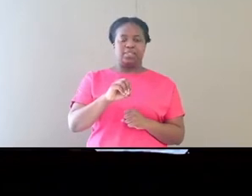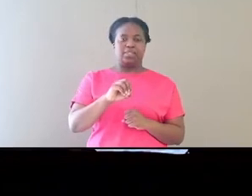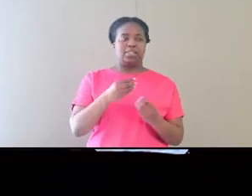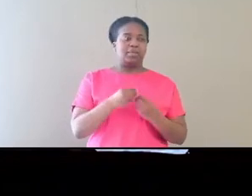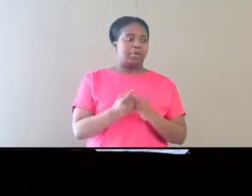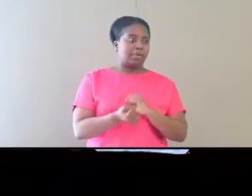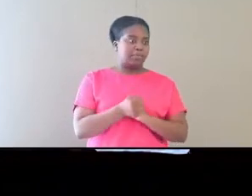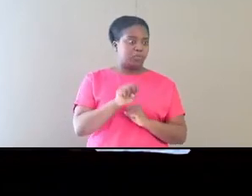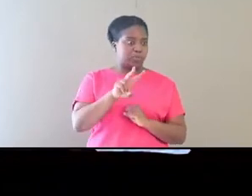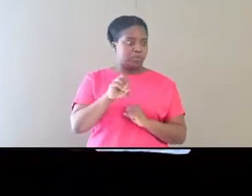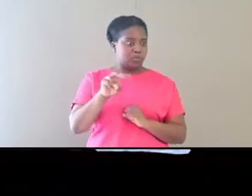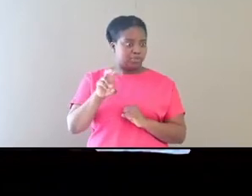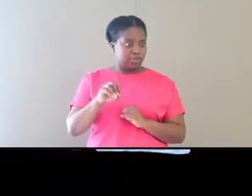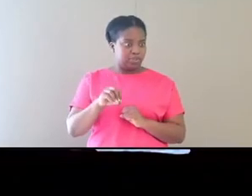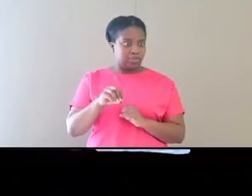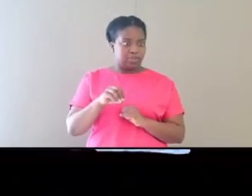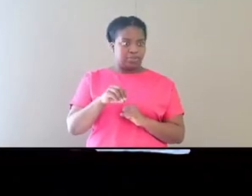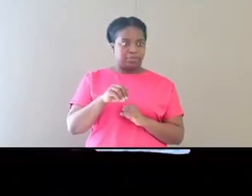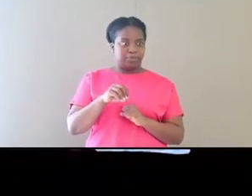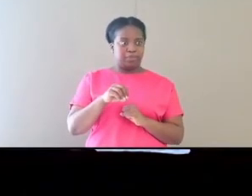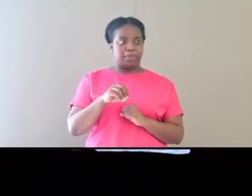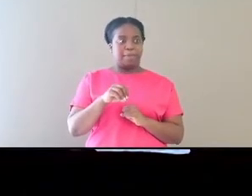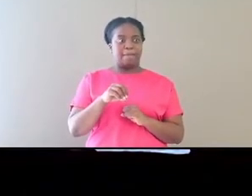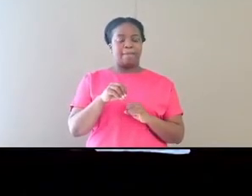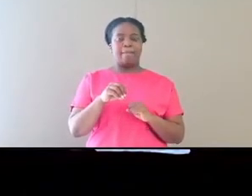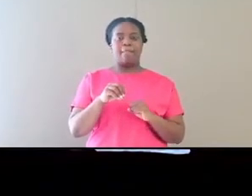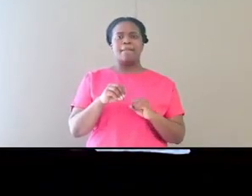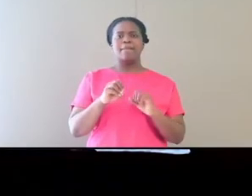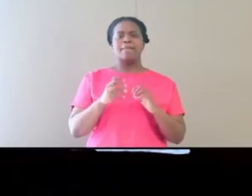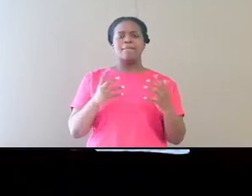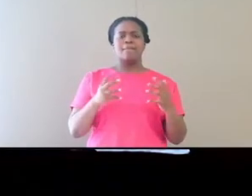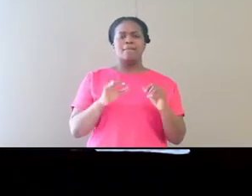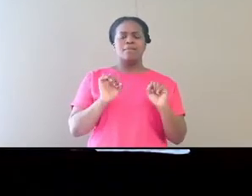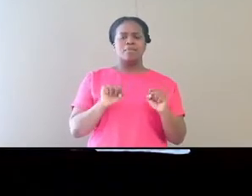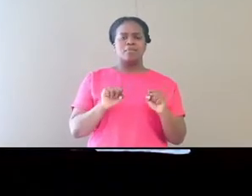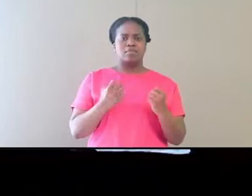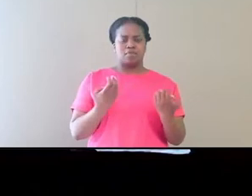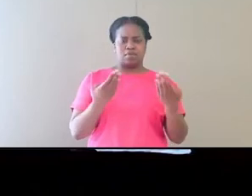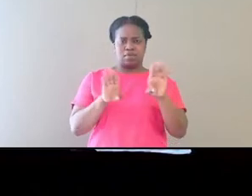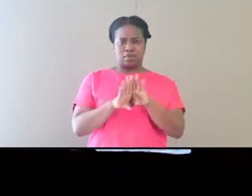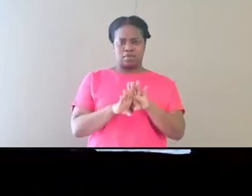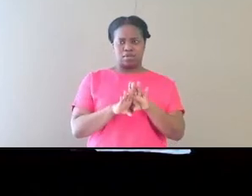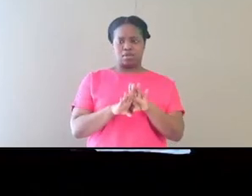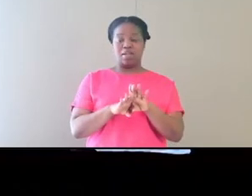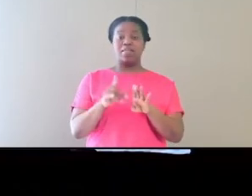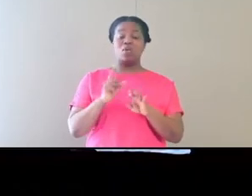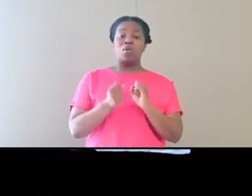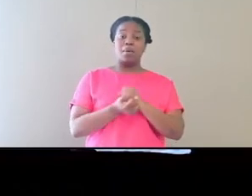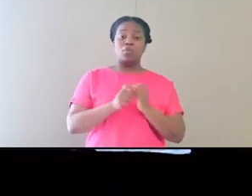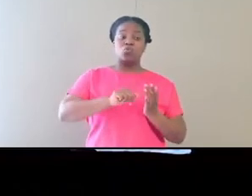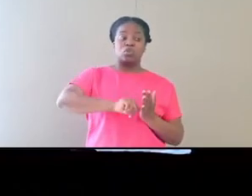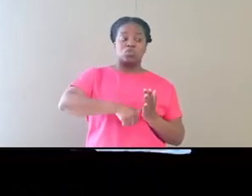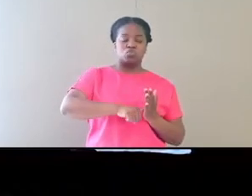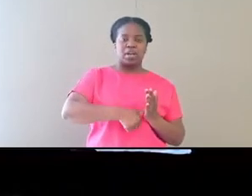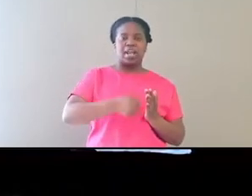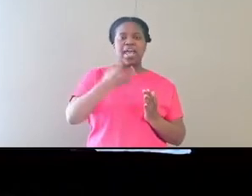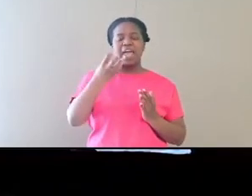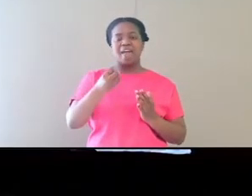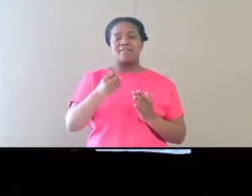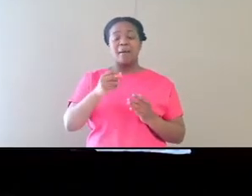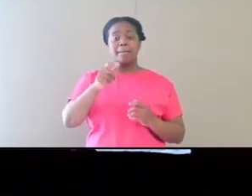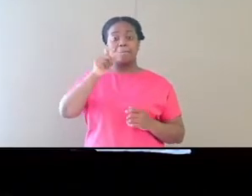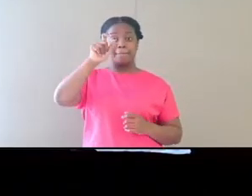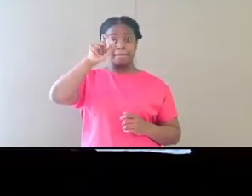which is that for a portion of the time, there was disaster relief and there were top-ups to the grants. And there was a caregiver grant that went to